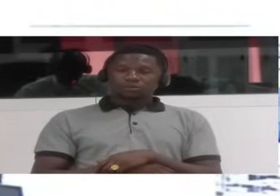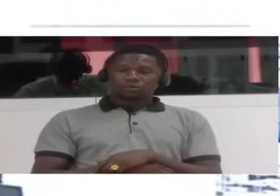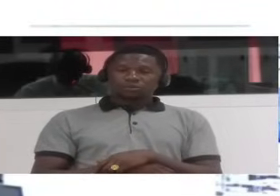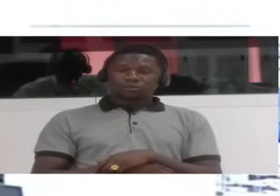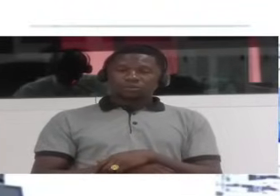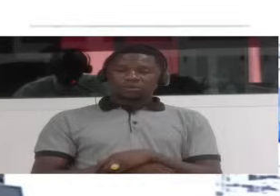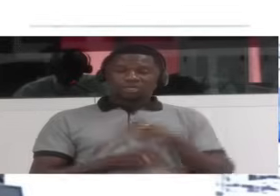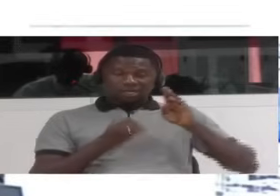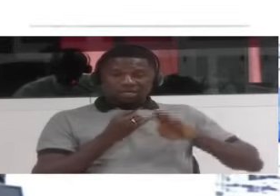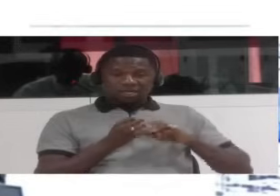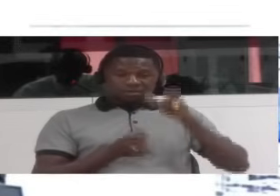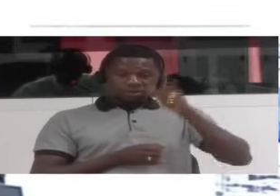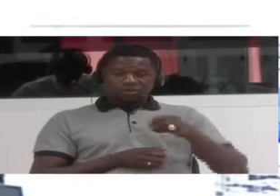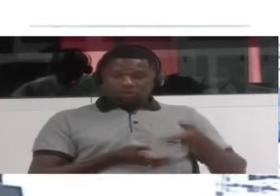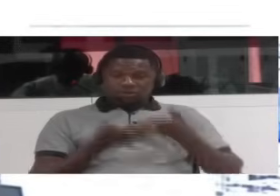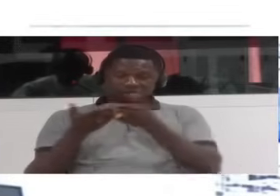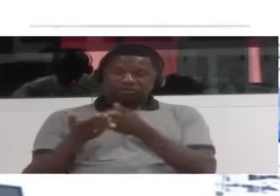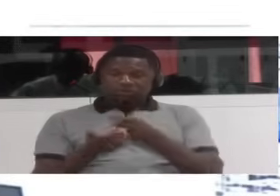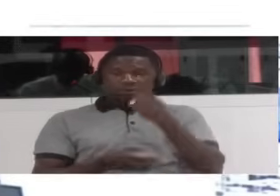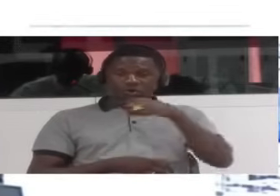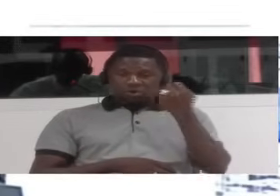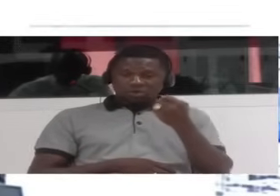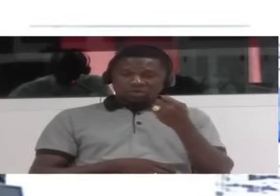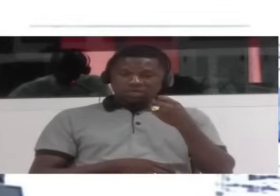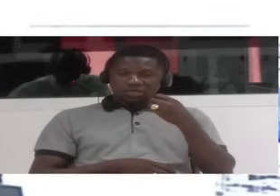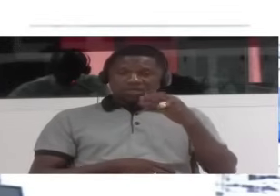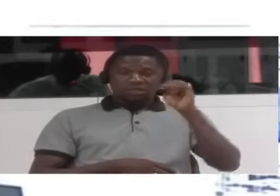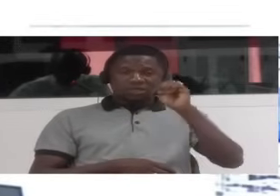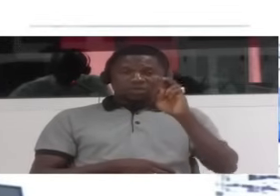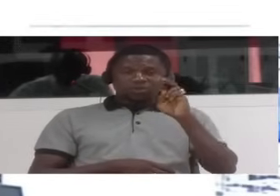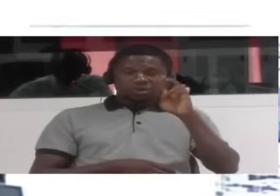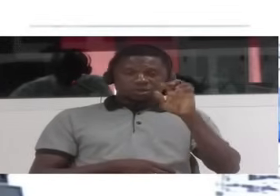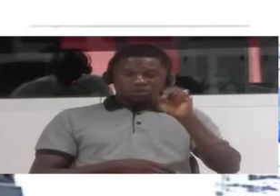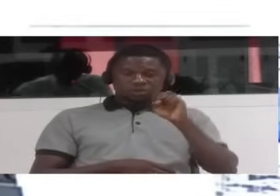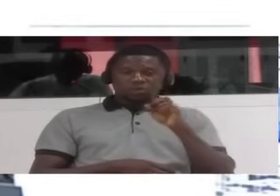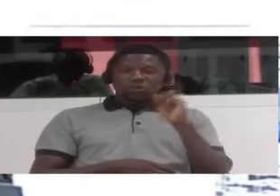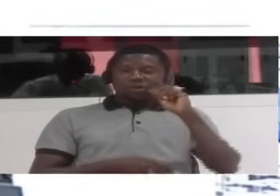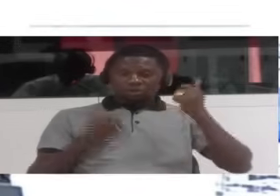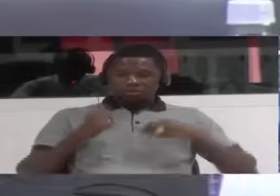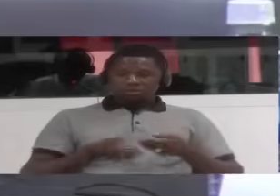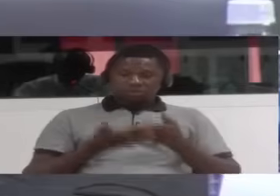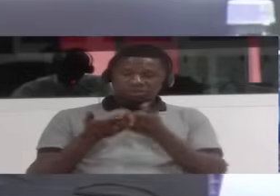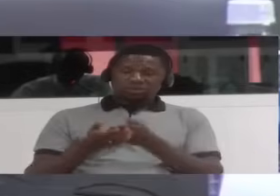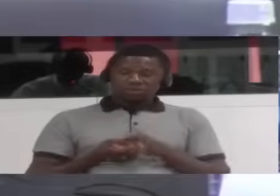The last person? Yes. Who gave you the 100 euros? What happened to him? He was finished by Sana Manjang.